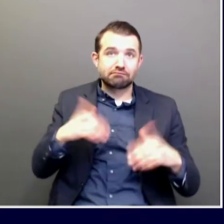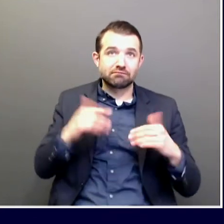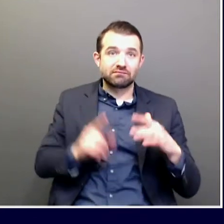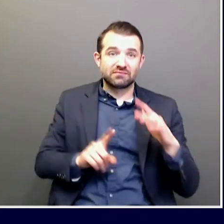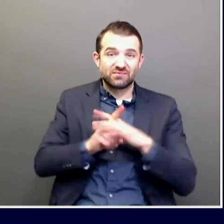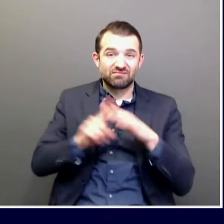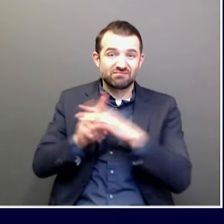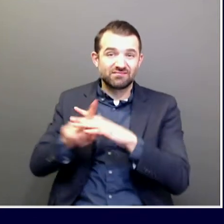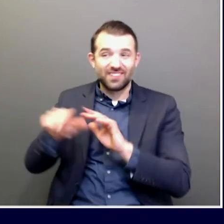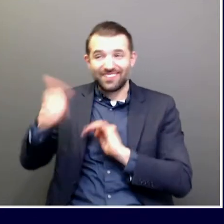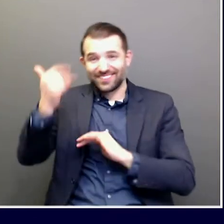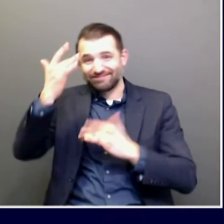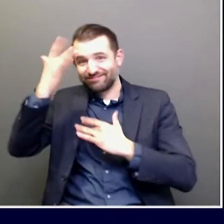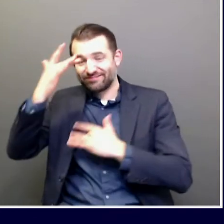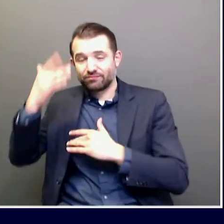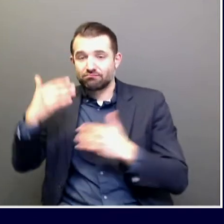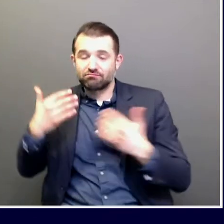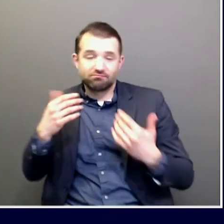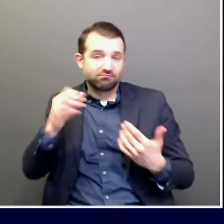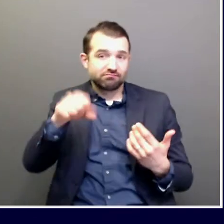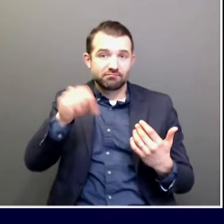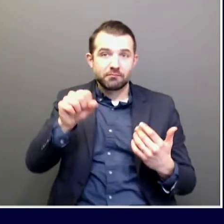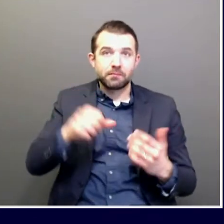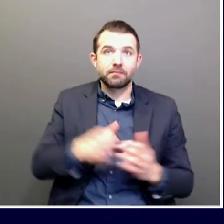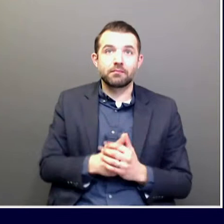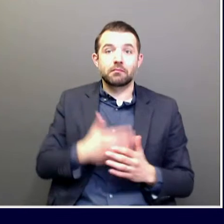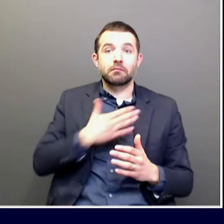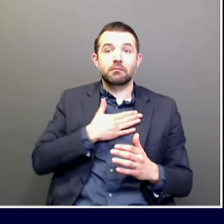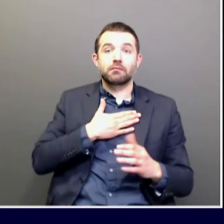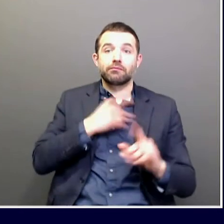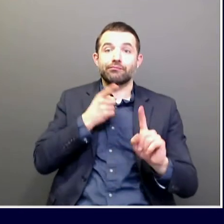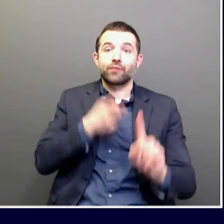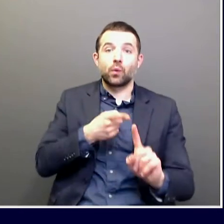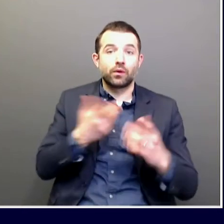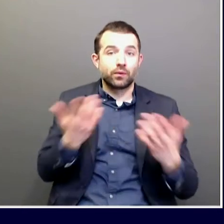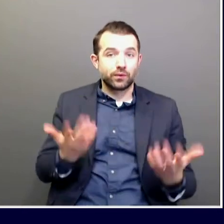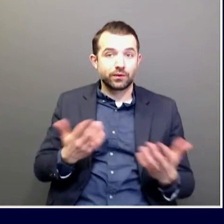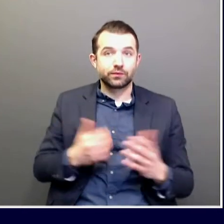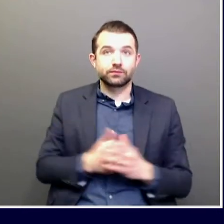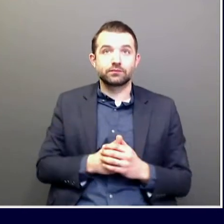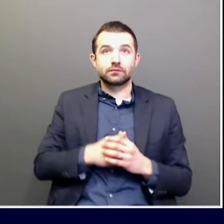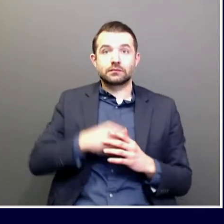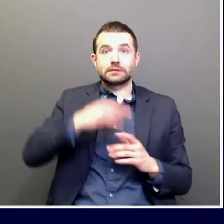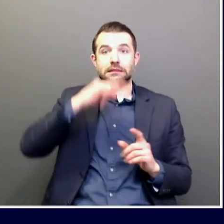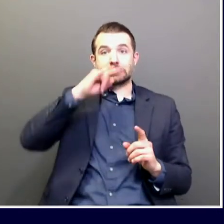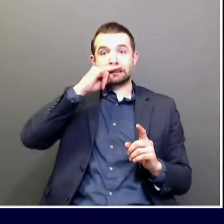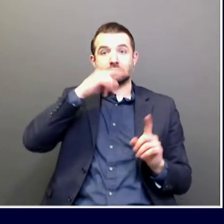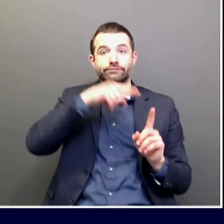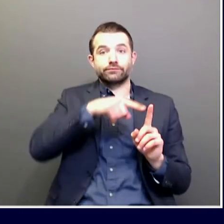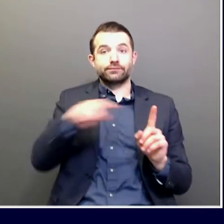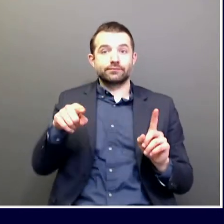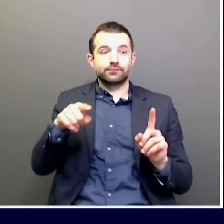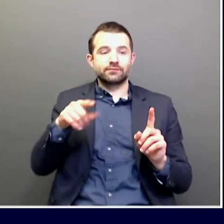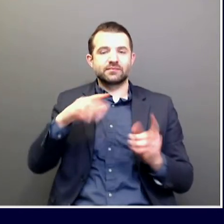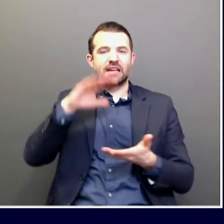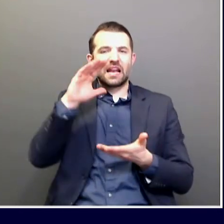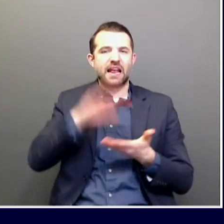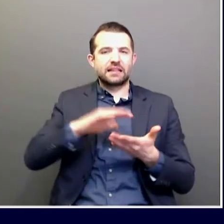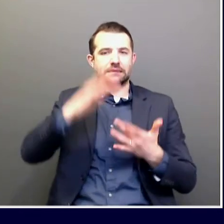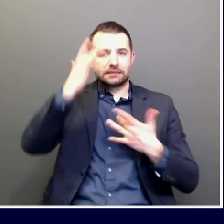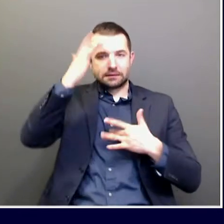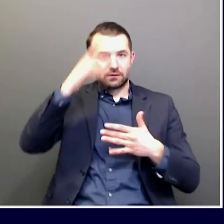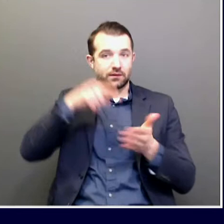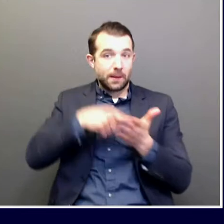with superintendents, and that's driven in part by things getting better. But you're correct to point out that better does not mean